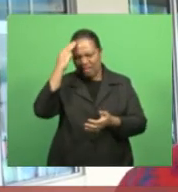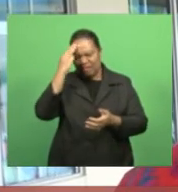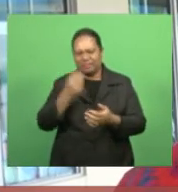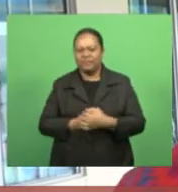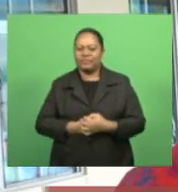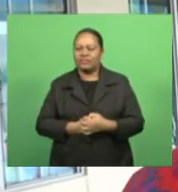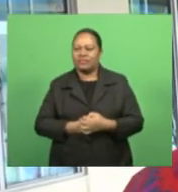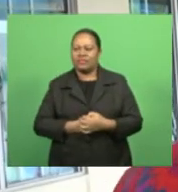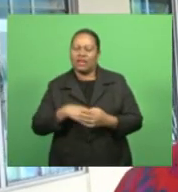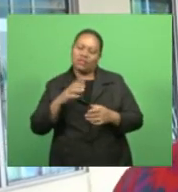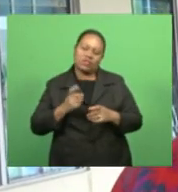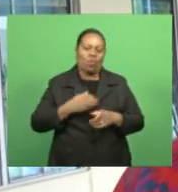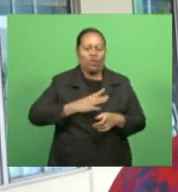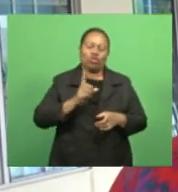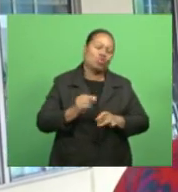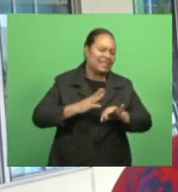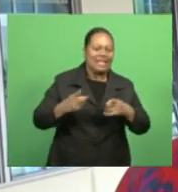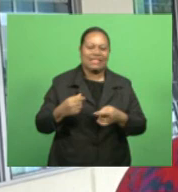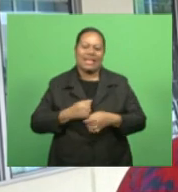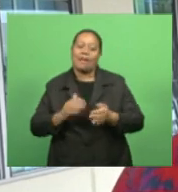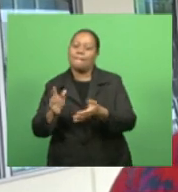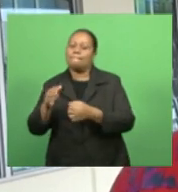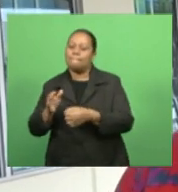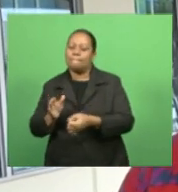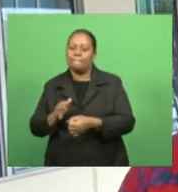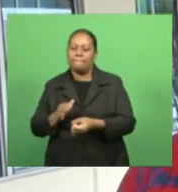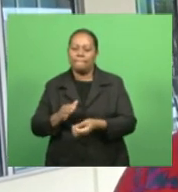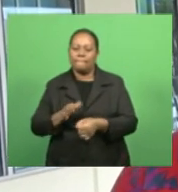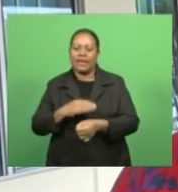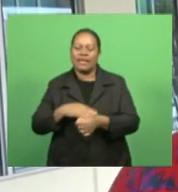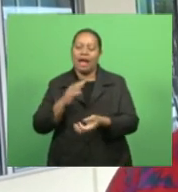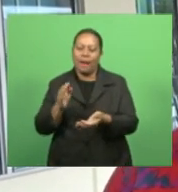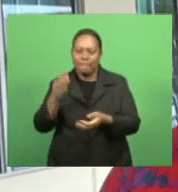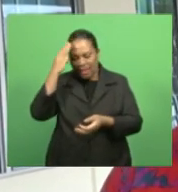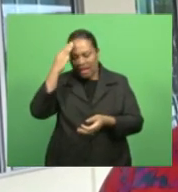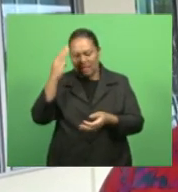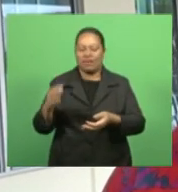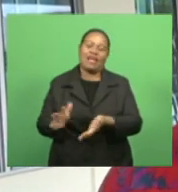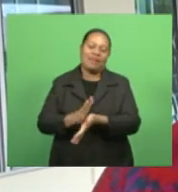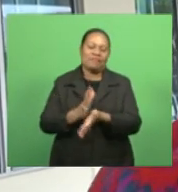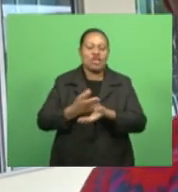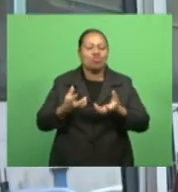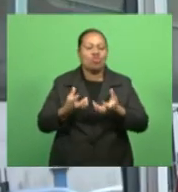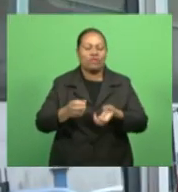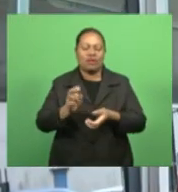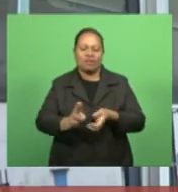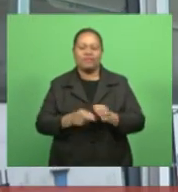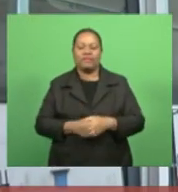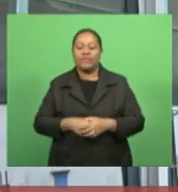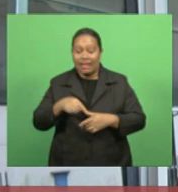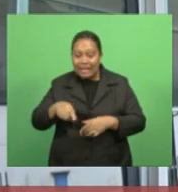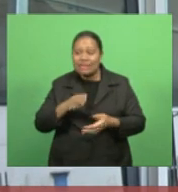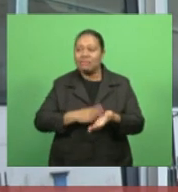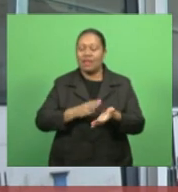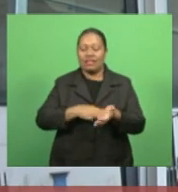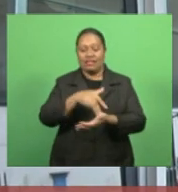things that's going to please my mom, things that she's wanting me to do. For example, cook for her. Definitely not in a state to buy gifts. For this Mother's Day, I'll